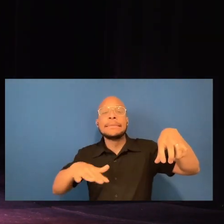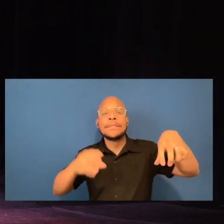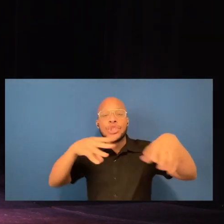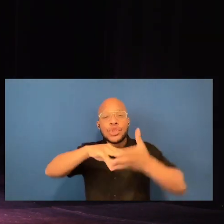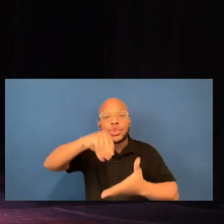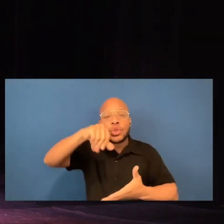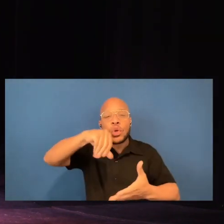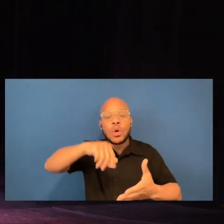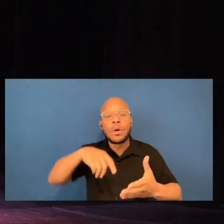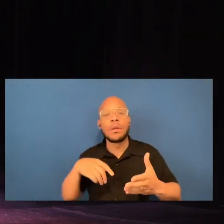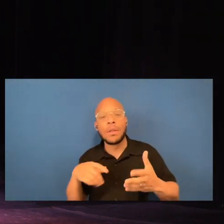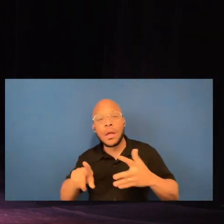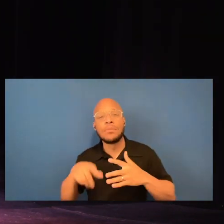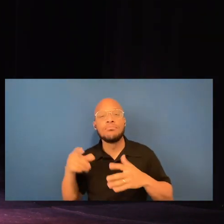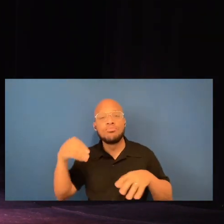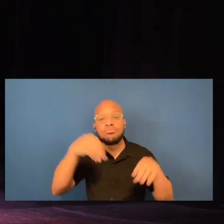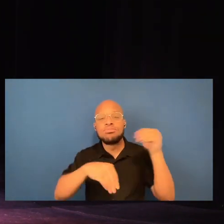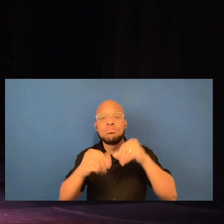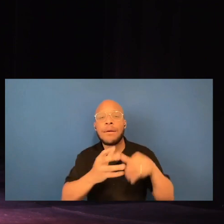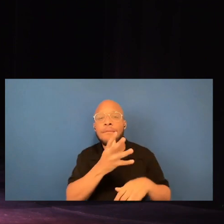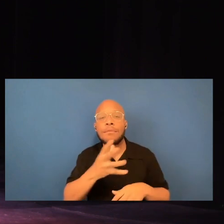going into this little room.